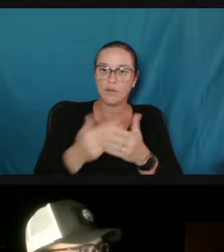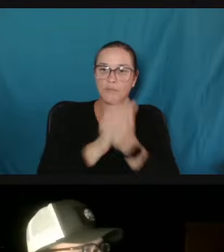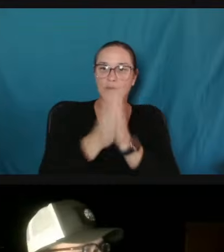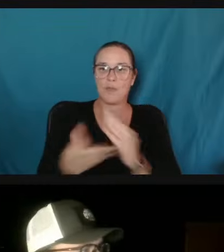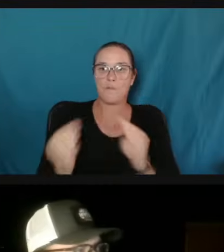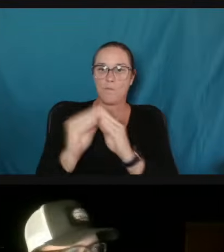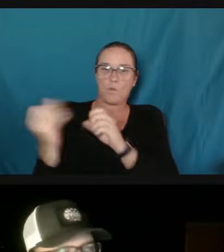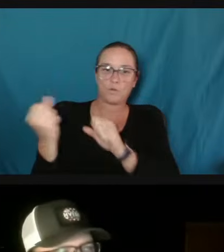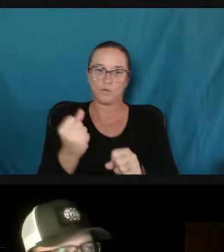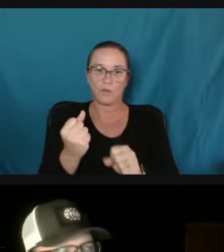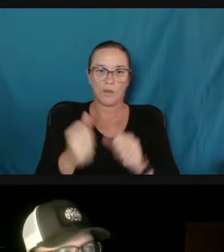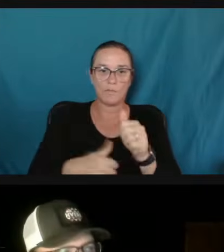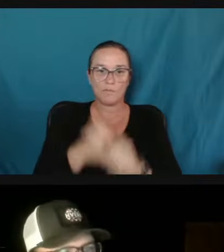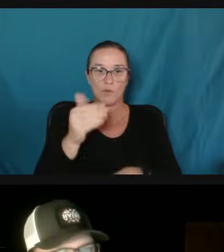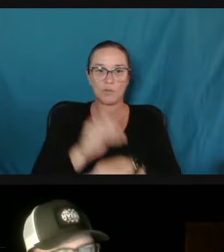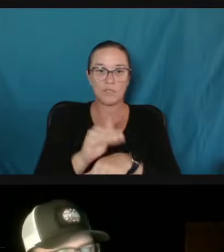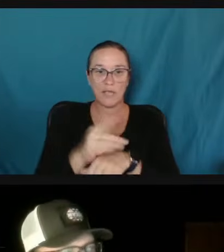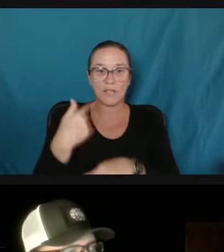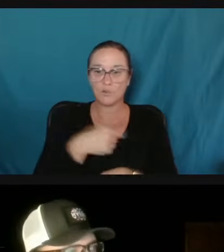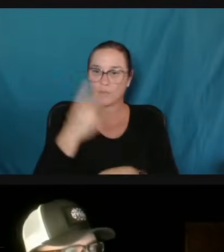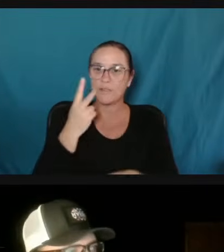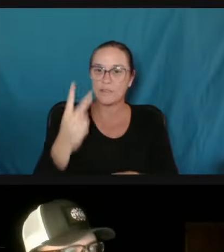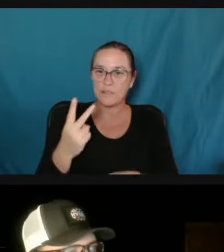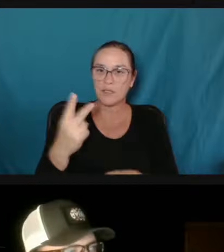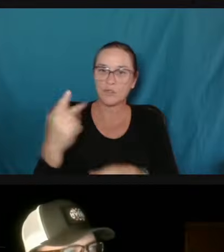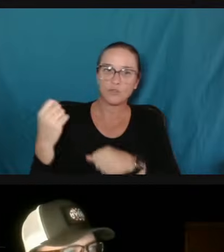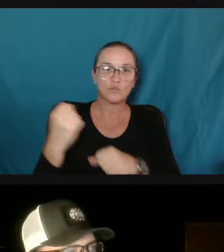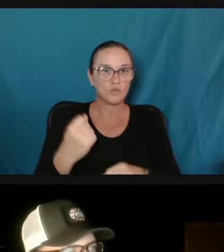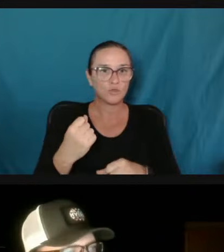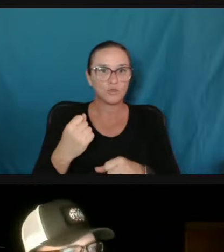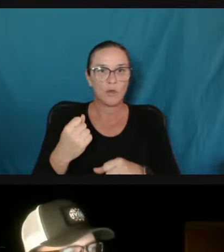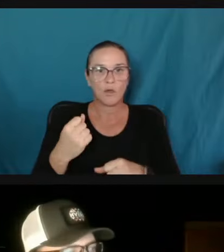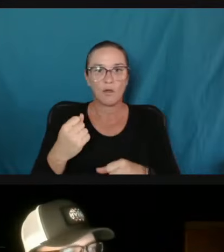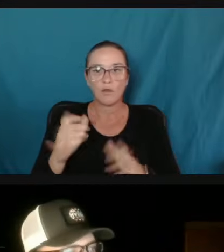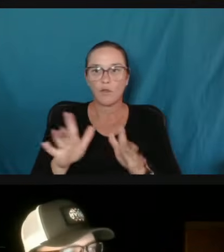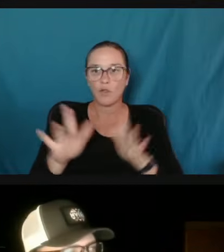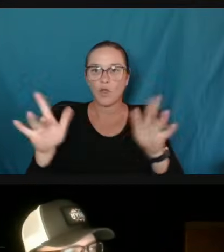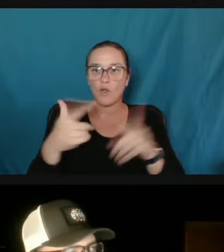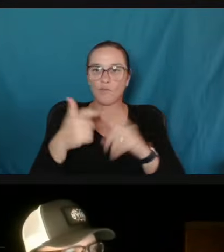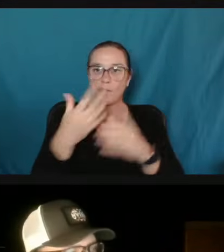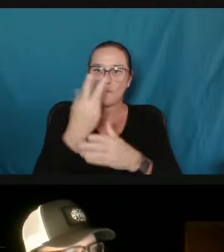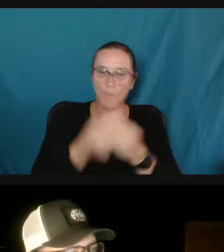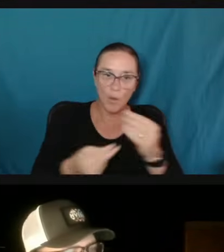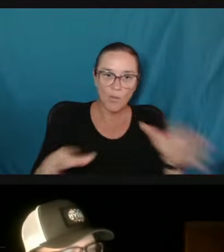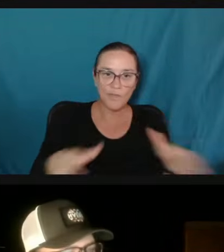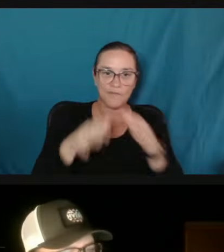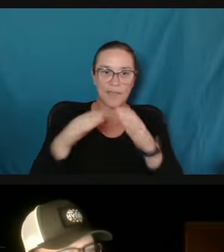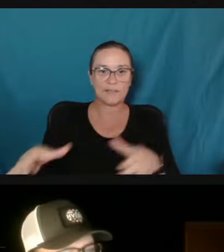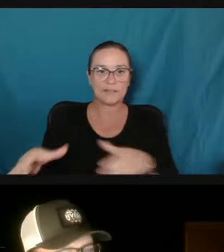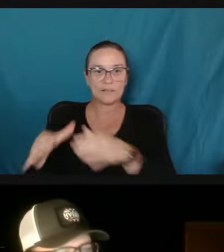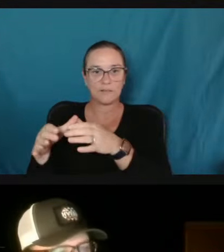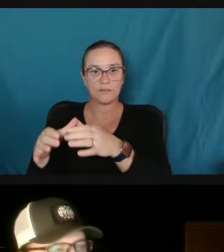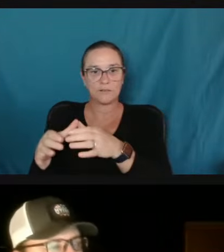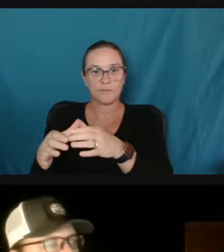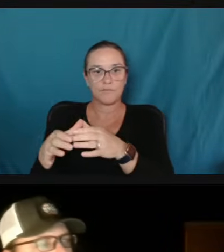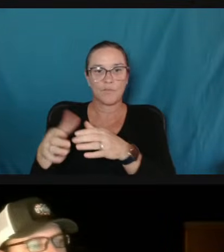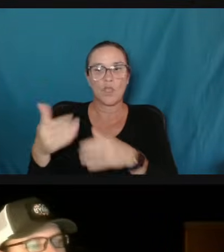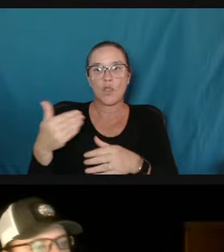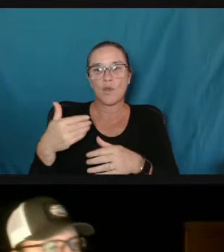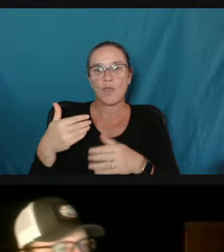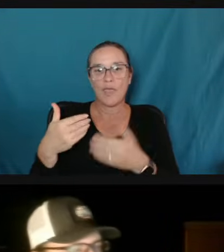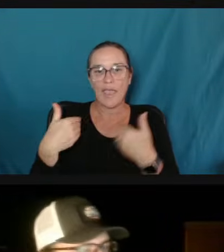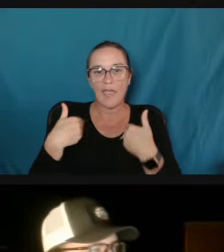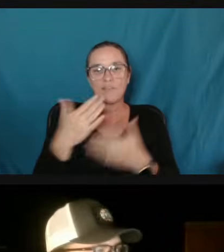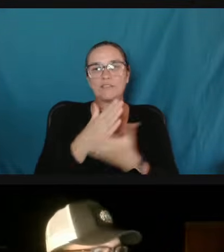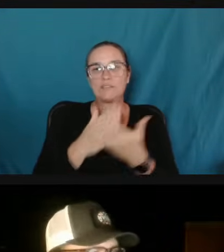where most nights we're seeing fairly strong, persistent glow from both vents here. Keeping in mind that there are some dim spots because the weather